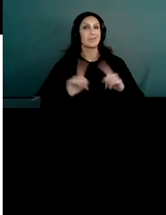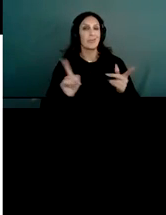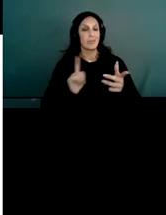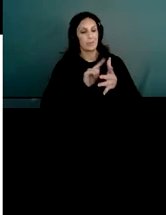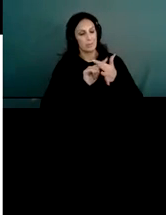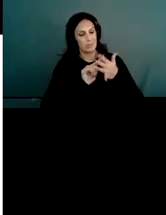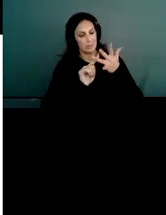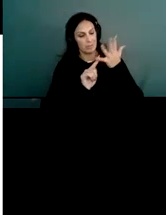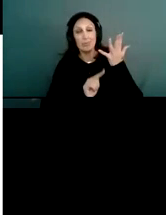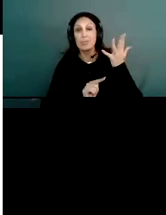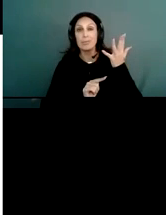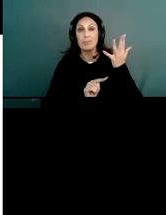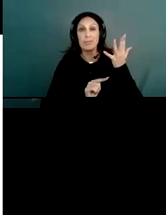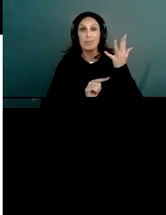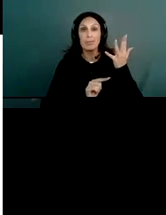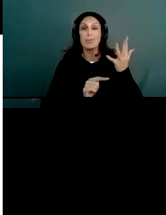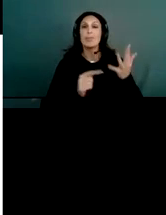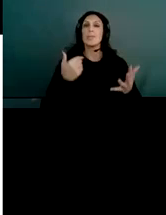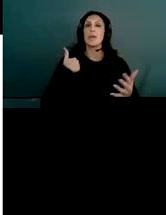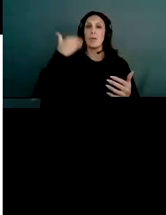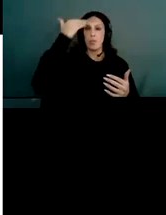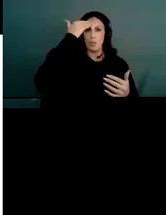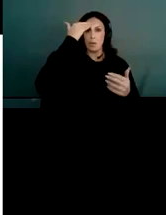in activities around phonological awareness,